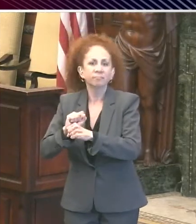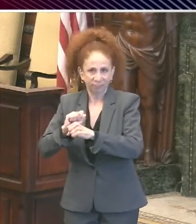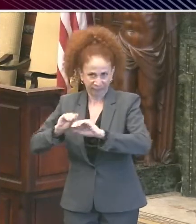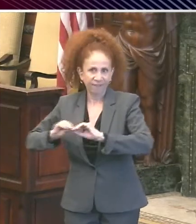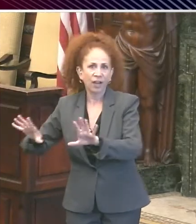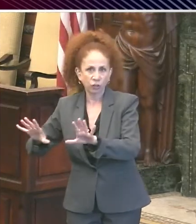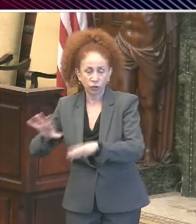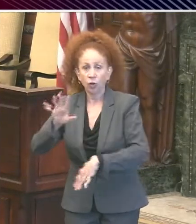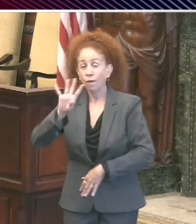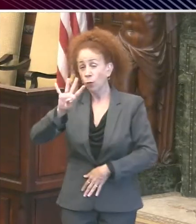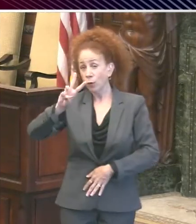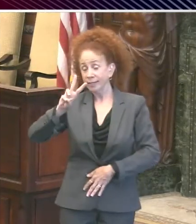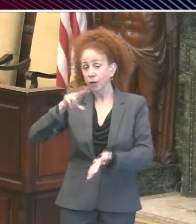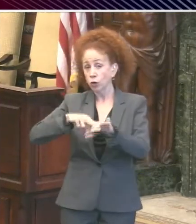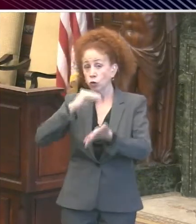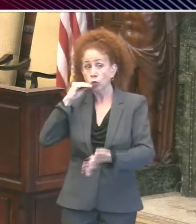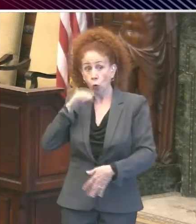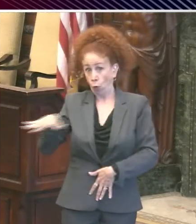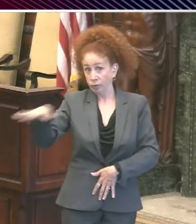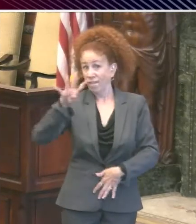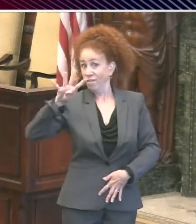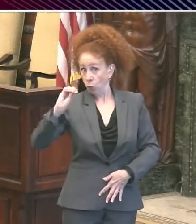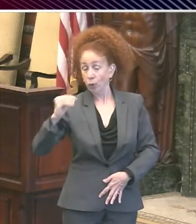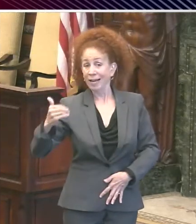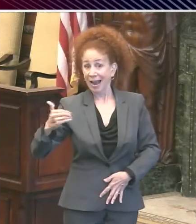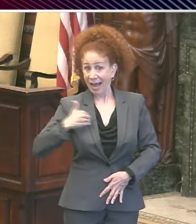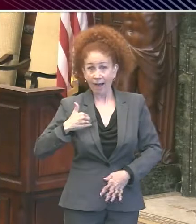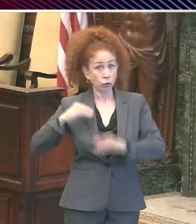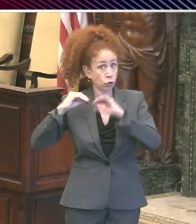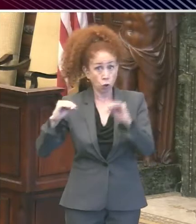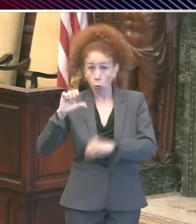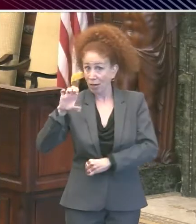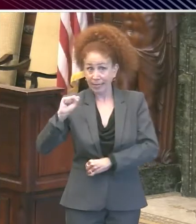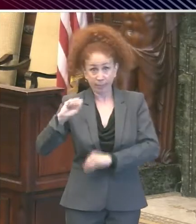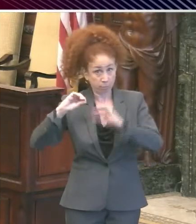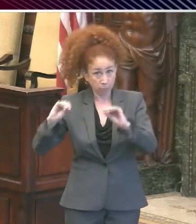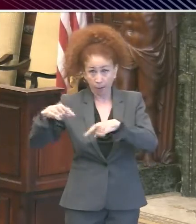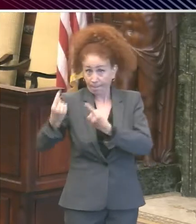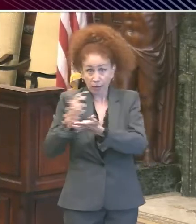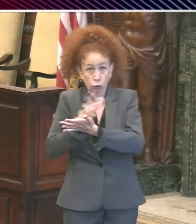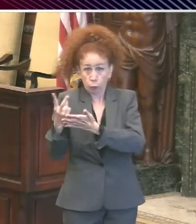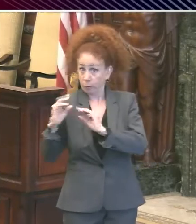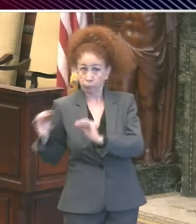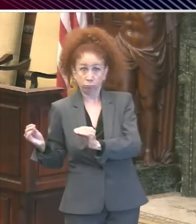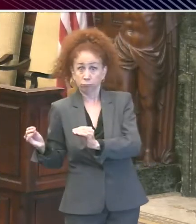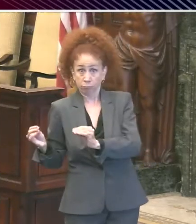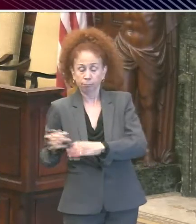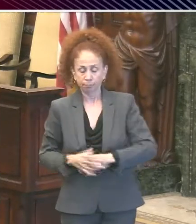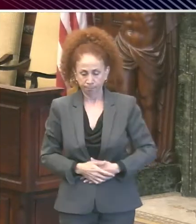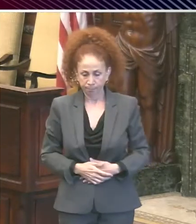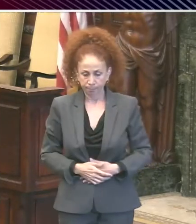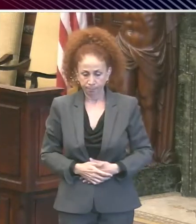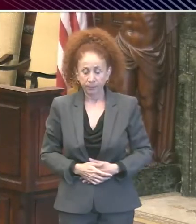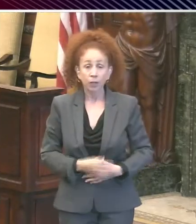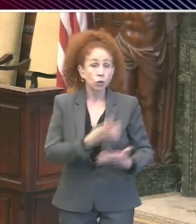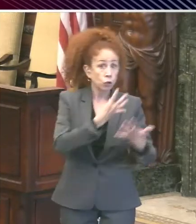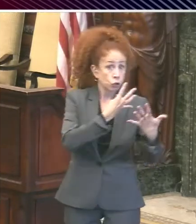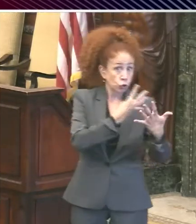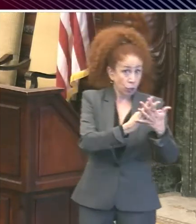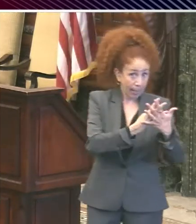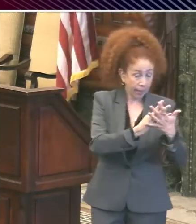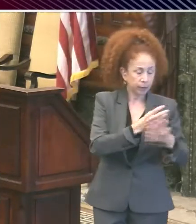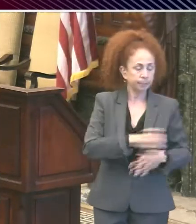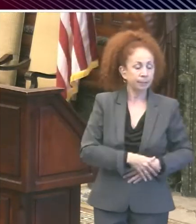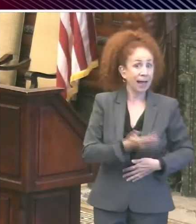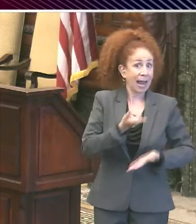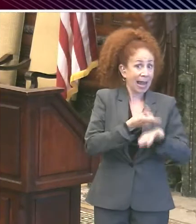the 46 nursing homes in the city, 40 have had no cases at all in the past 2 weeks. In the city's jail, I